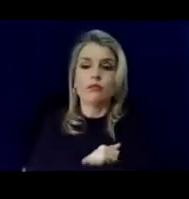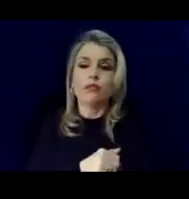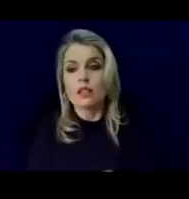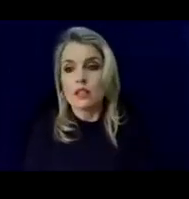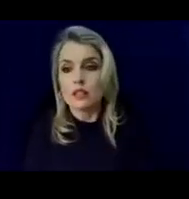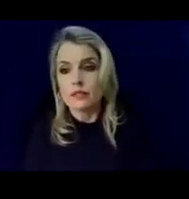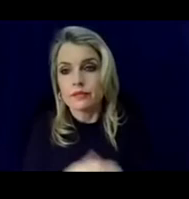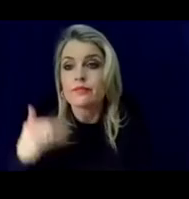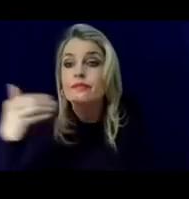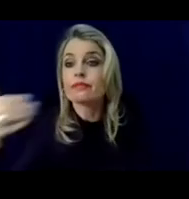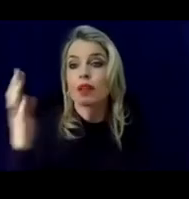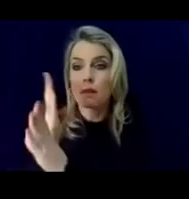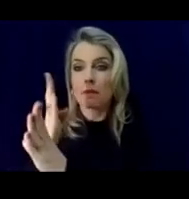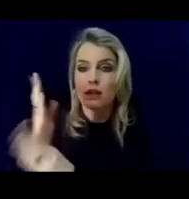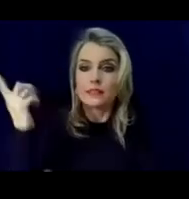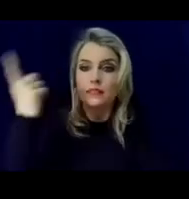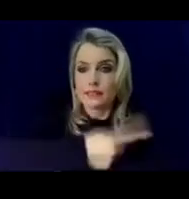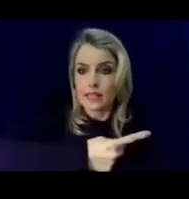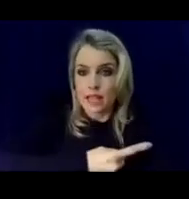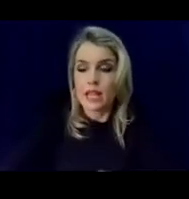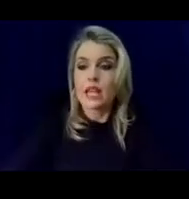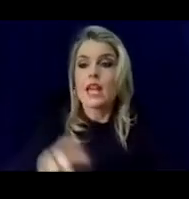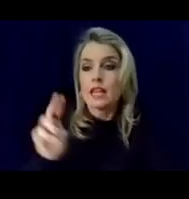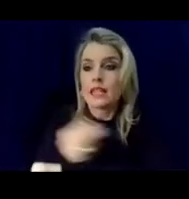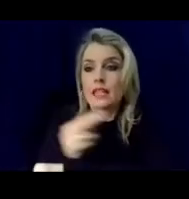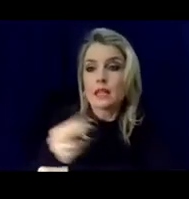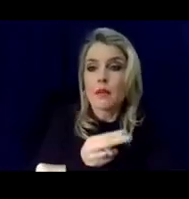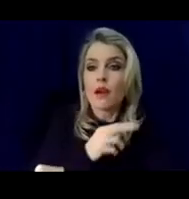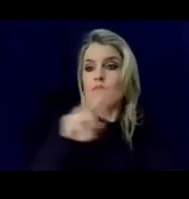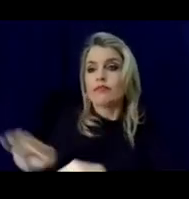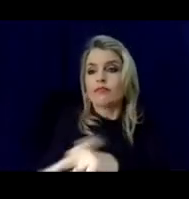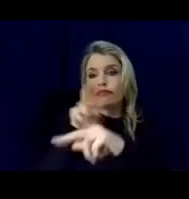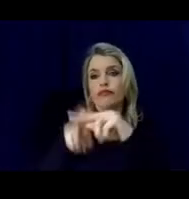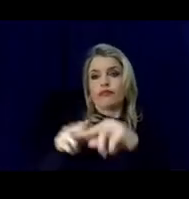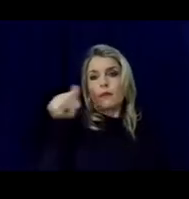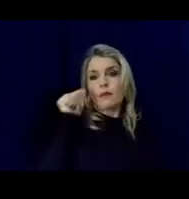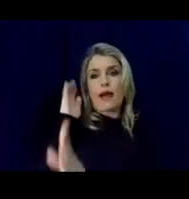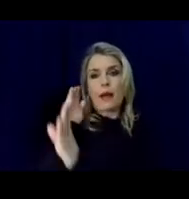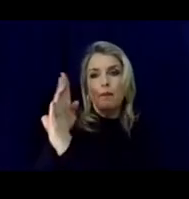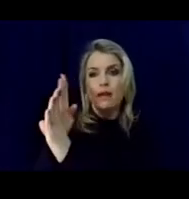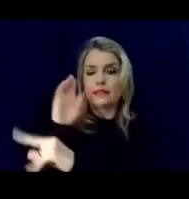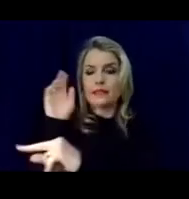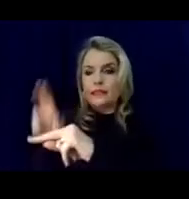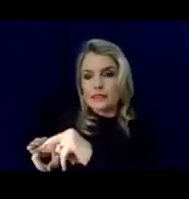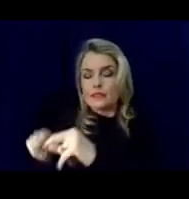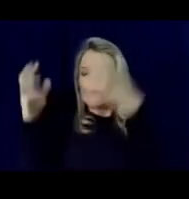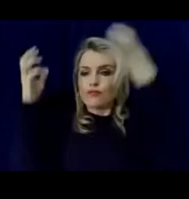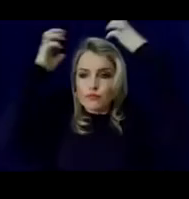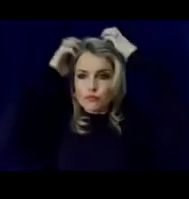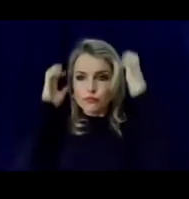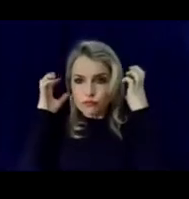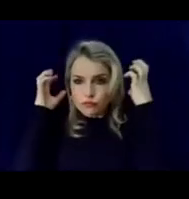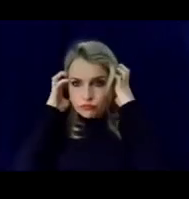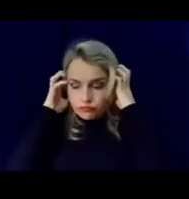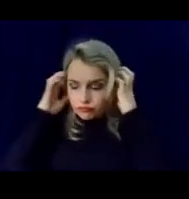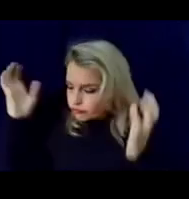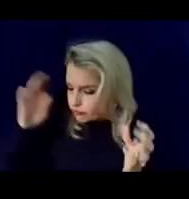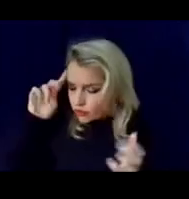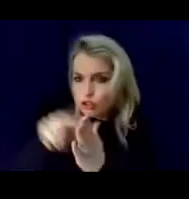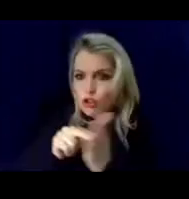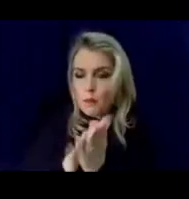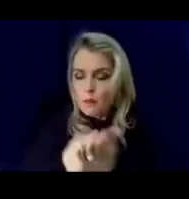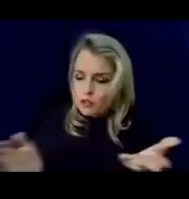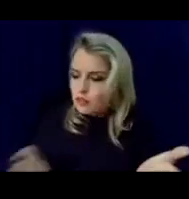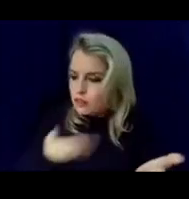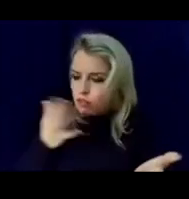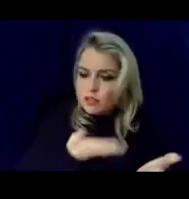Interior, bus, day. Nima drops into a bus seat toward the back. She pulls her headphones on and digs through her bag for her notebook. She